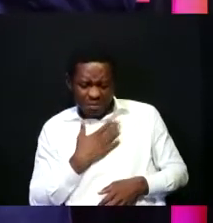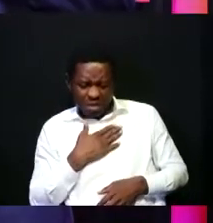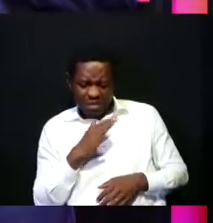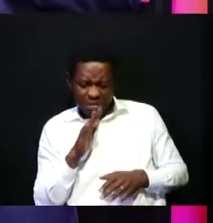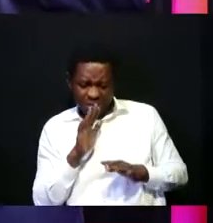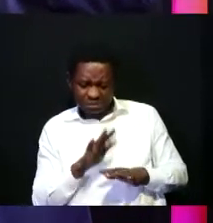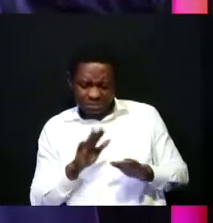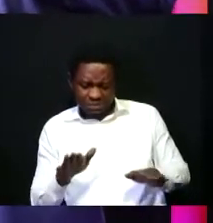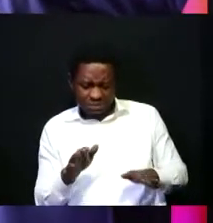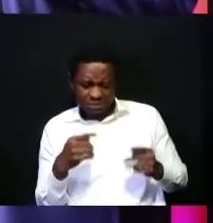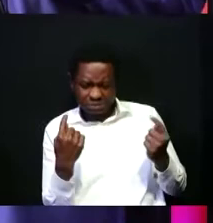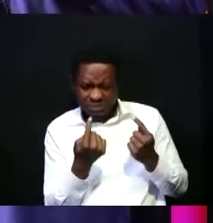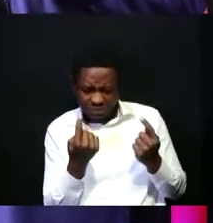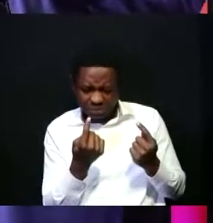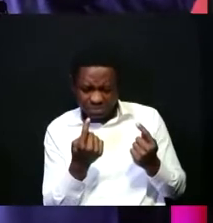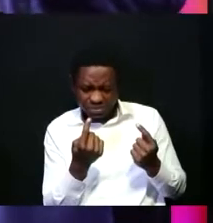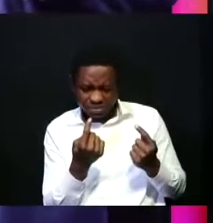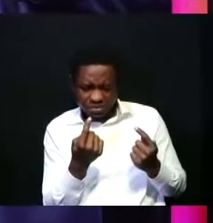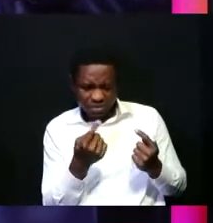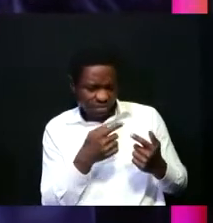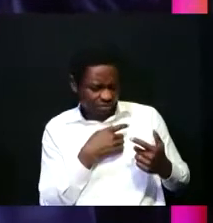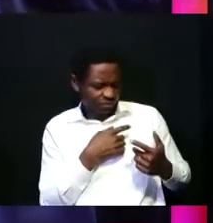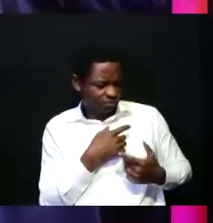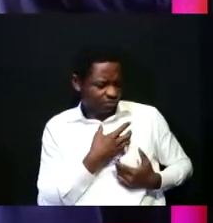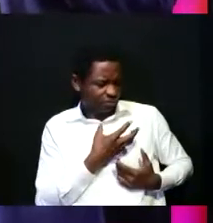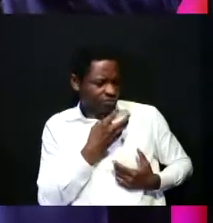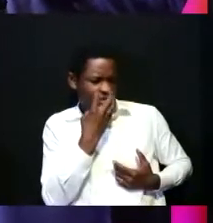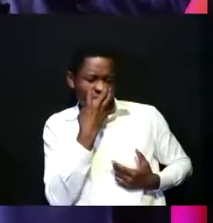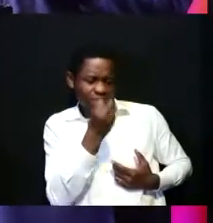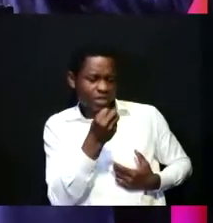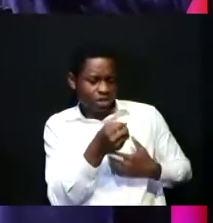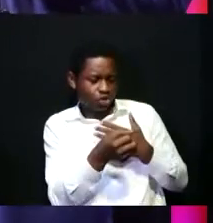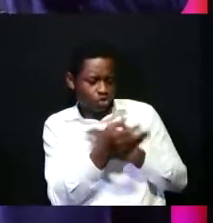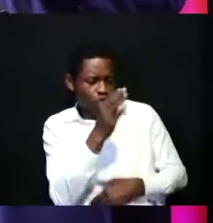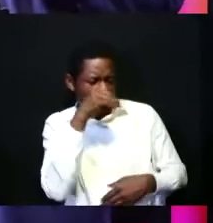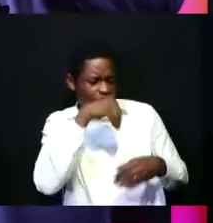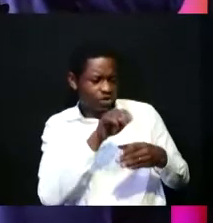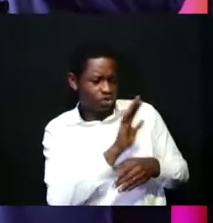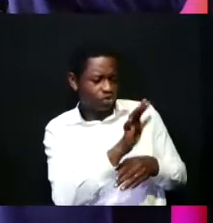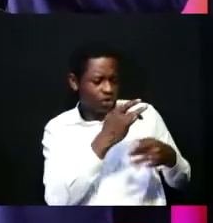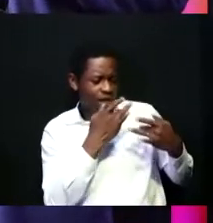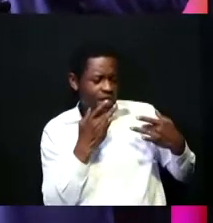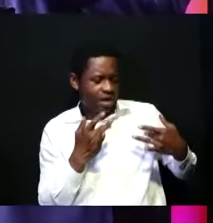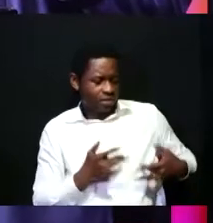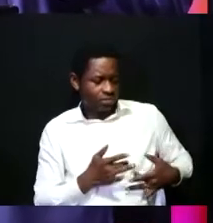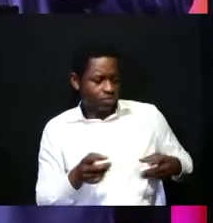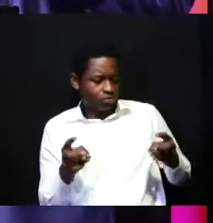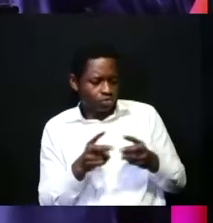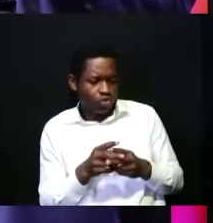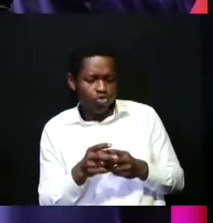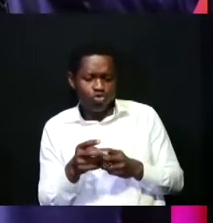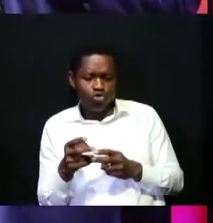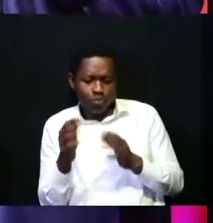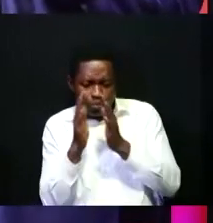heart. This was Job's regular custom. Na puntuan